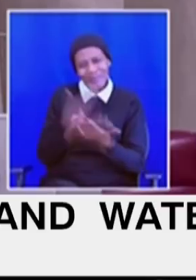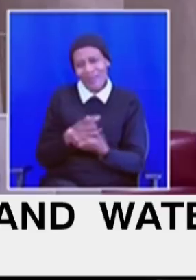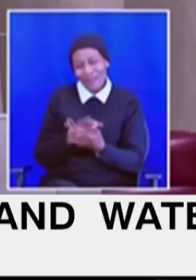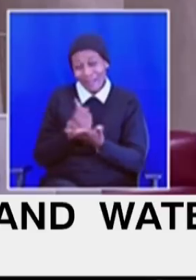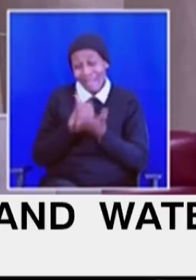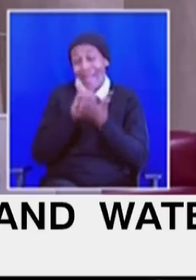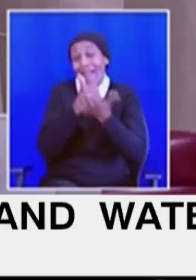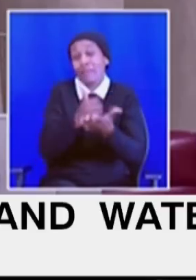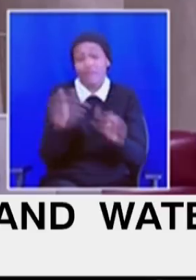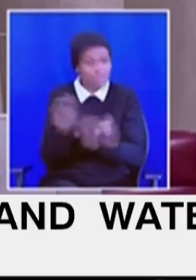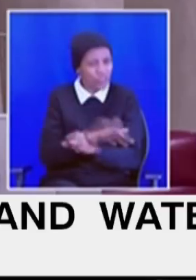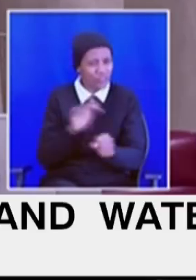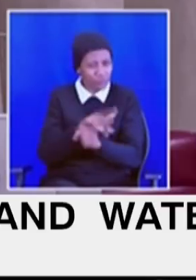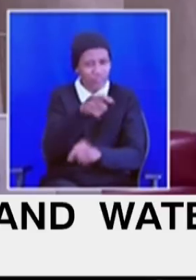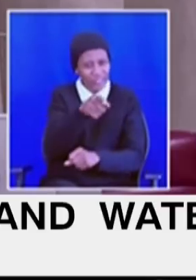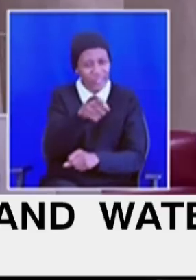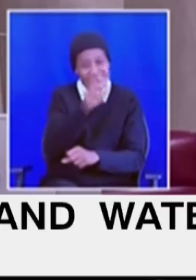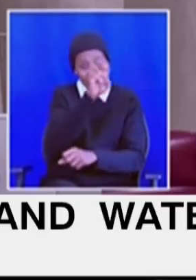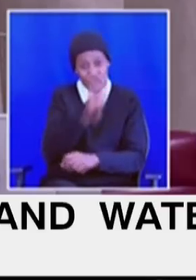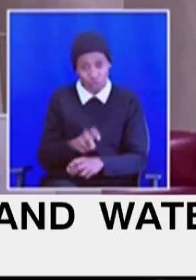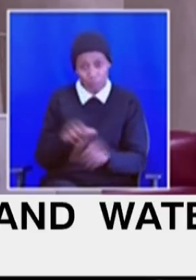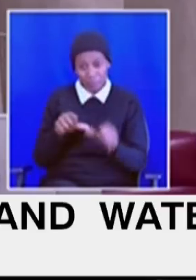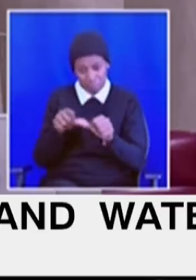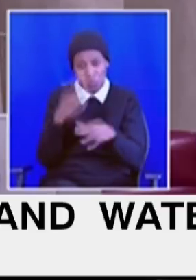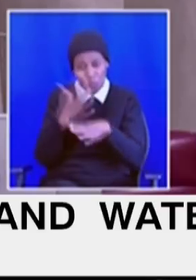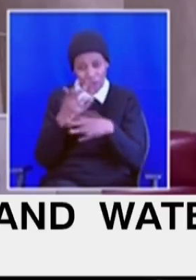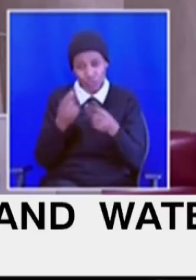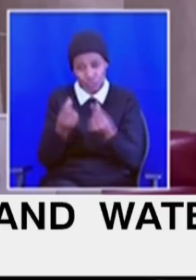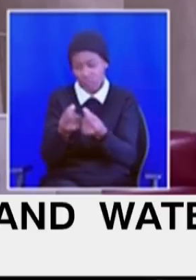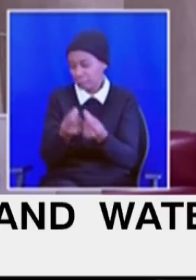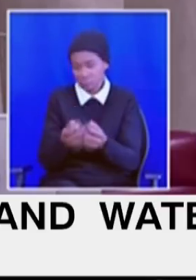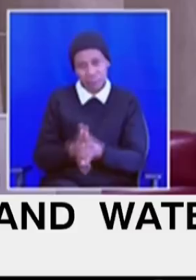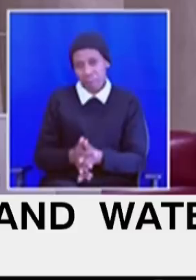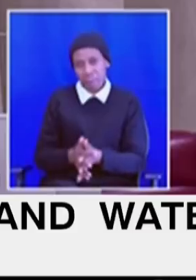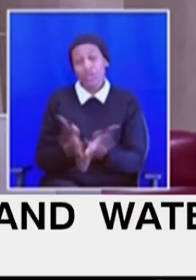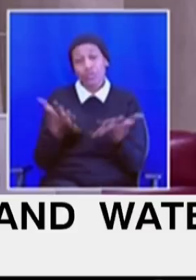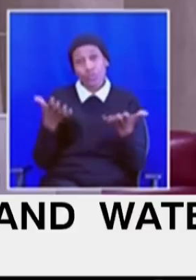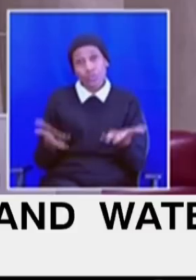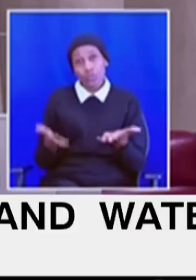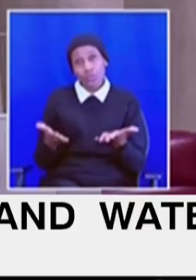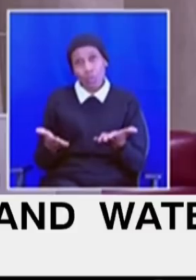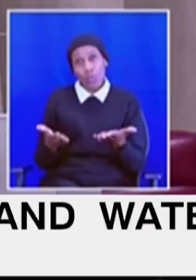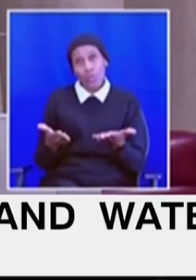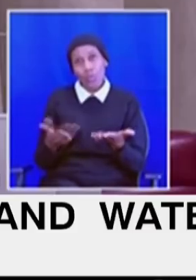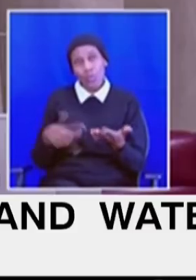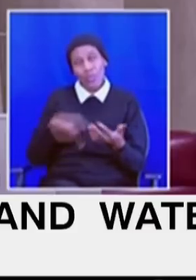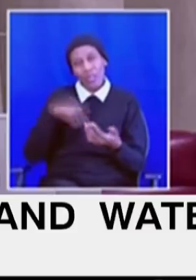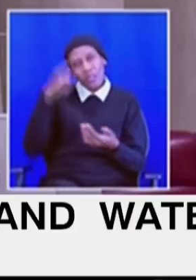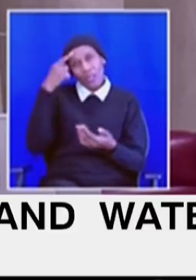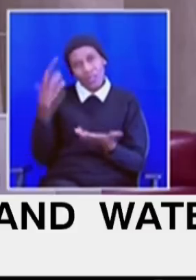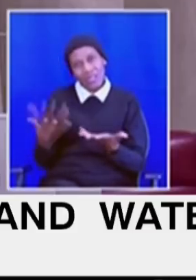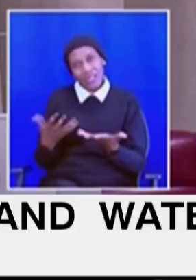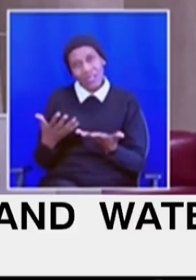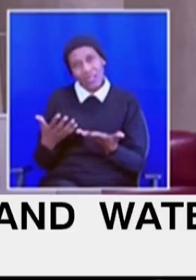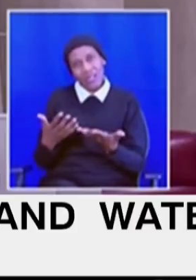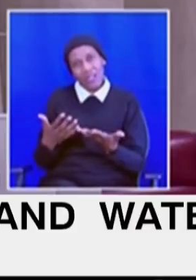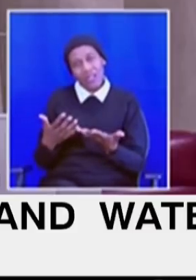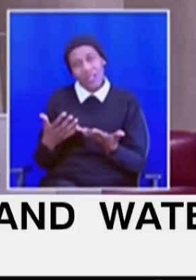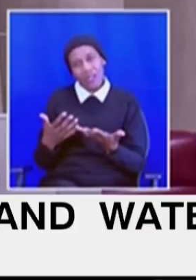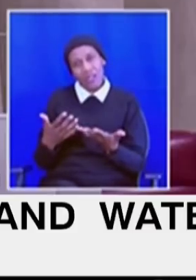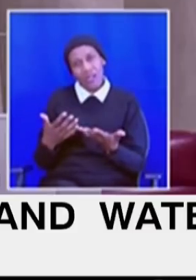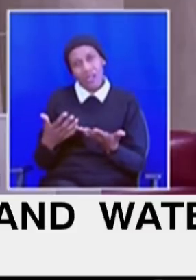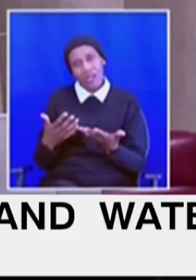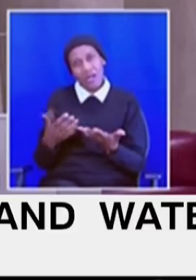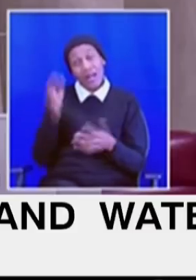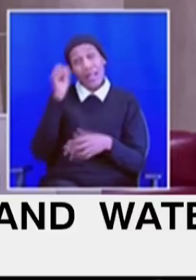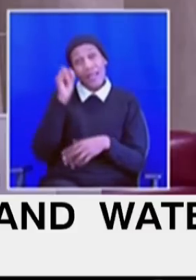to its financial sustainability. A key assumption considered in the debt relief determination